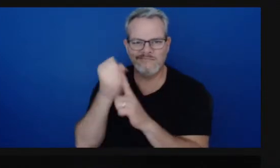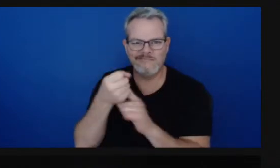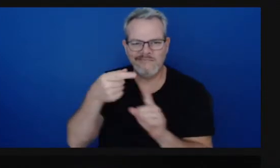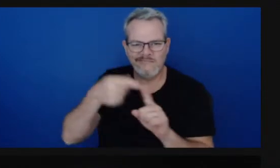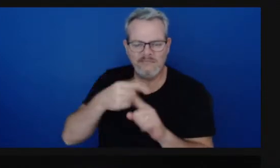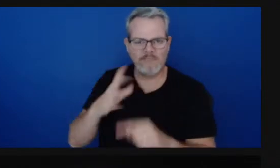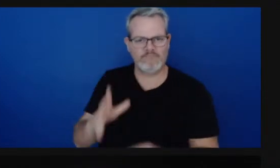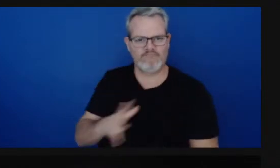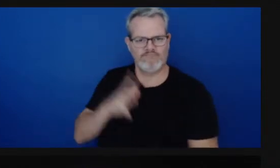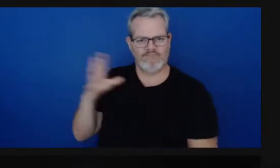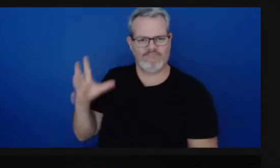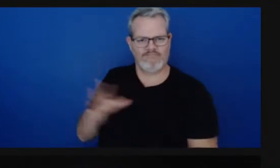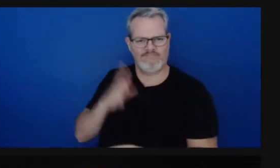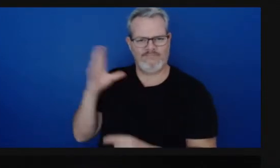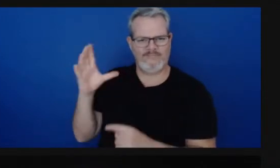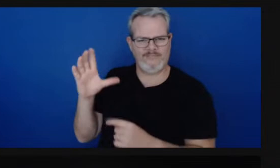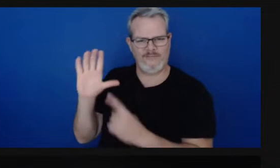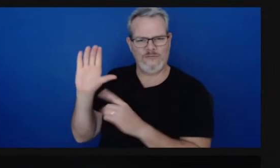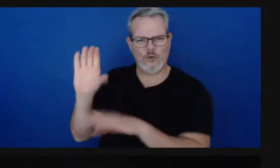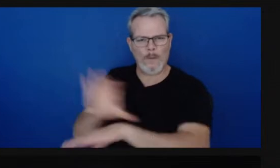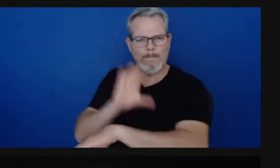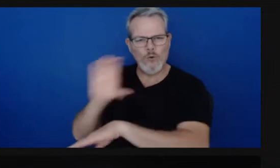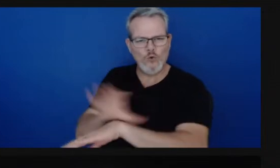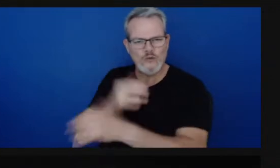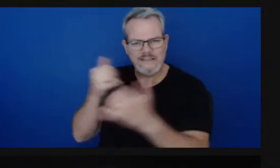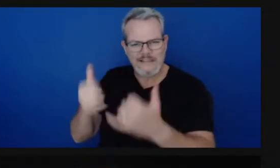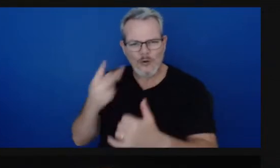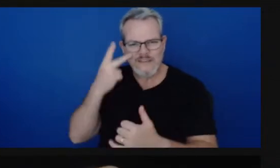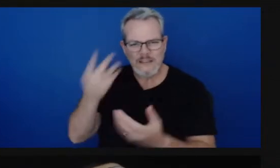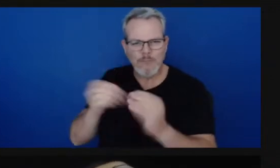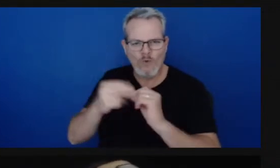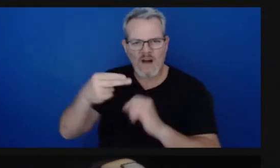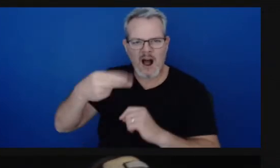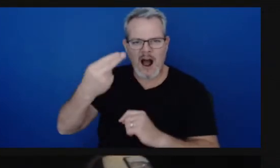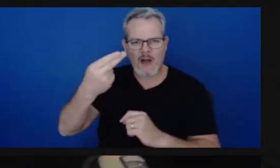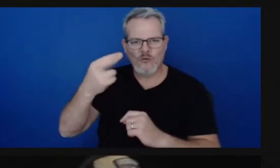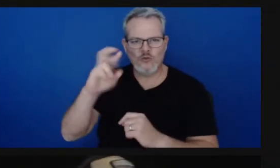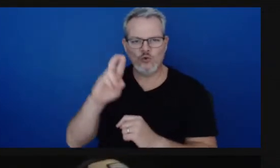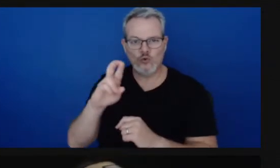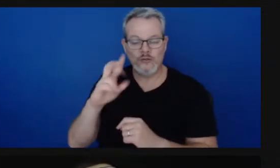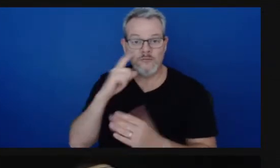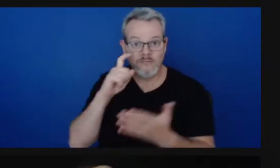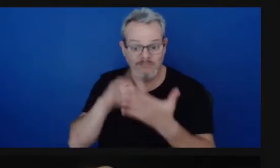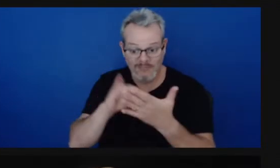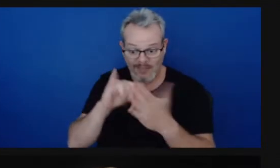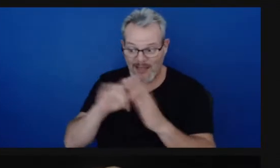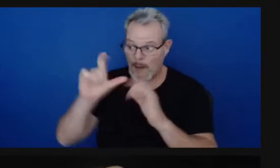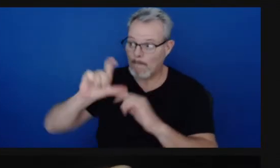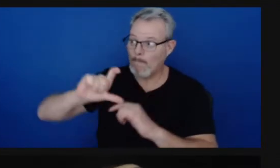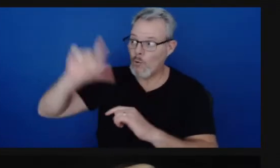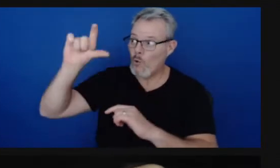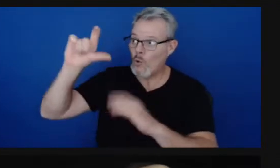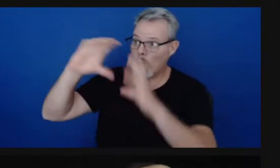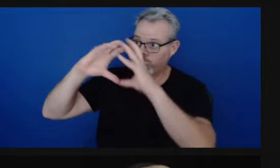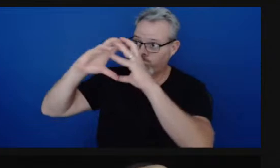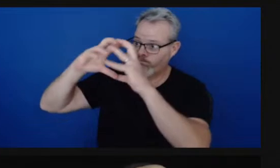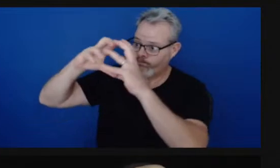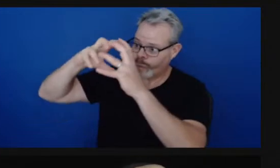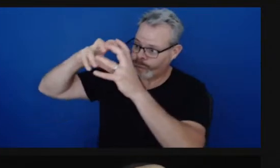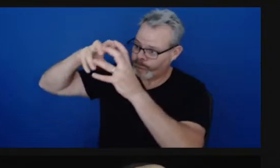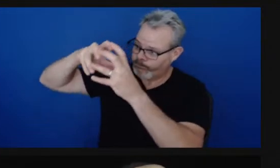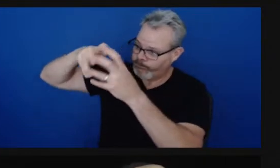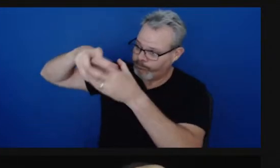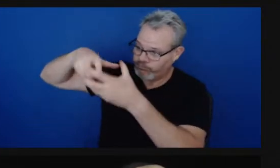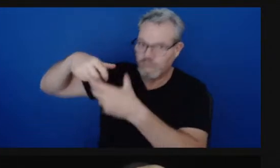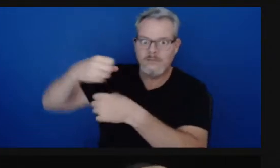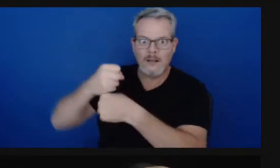computers now. They can do this in much higher resolution and show that that moon can be formed in that manner. Let me see if I can maybe pull that